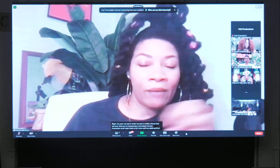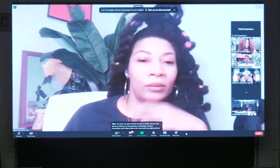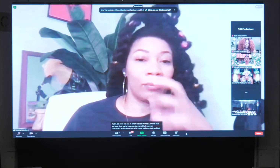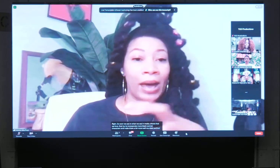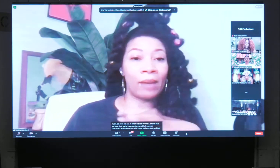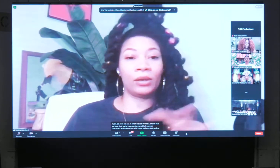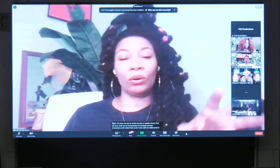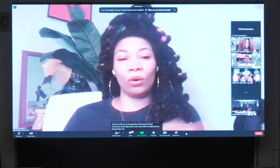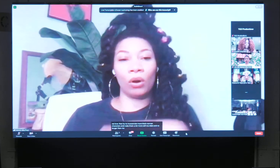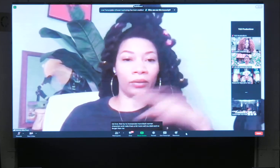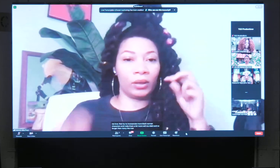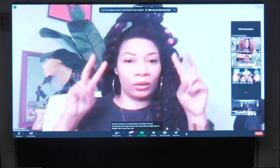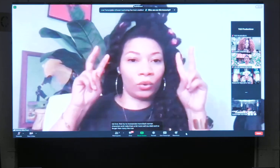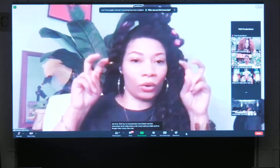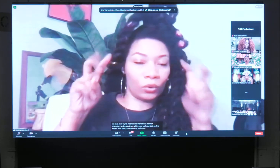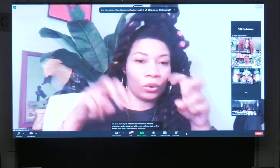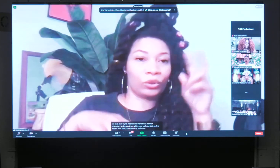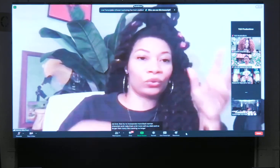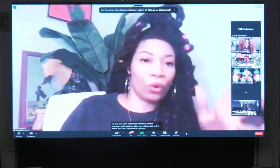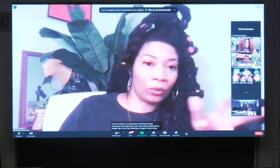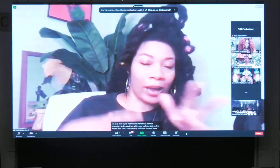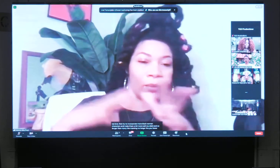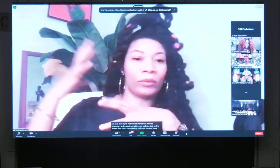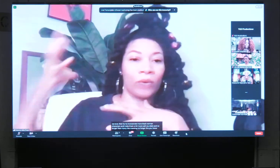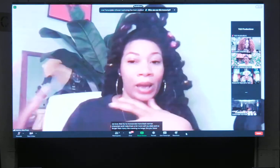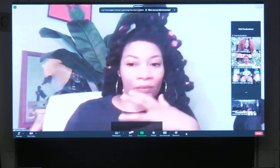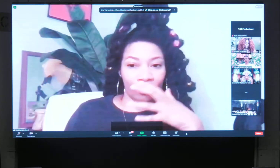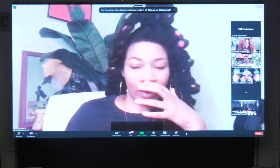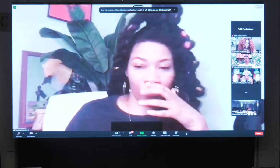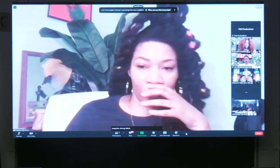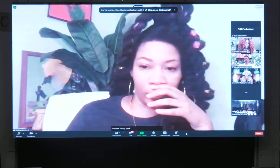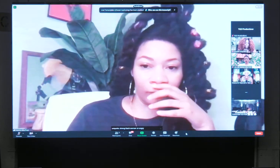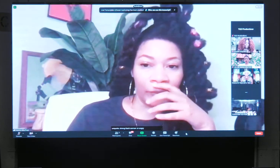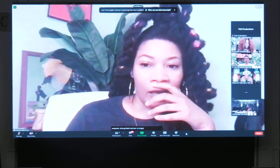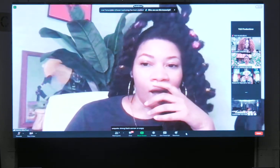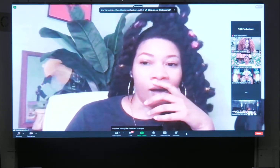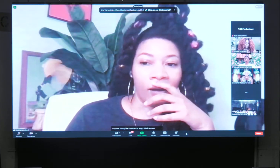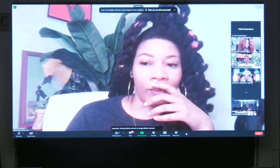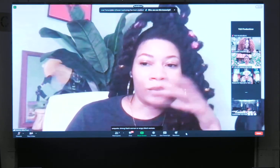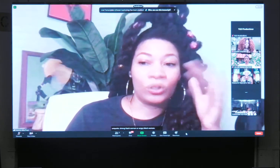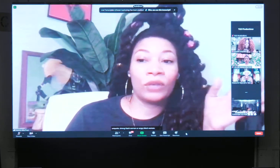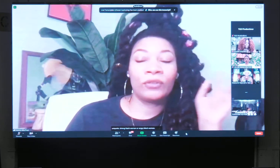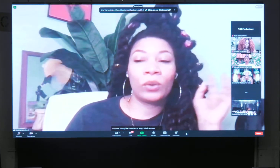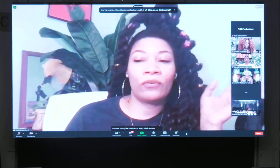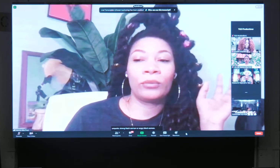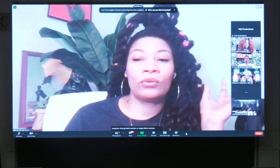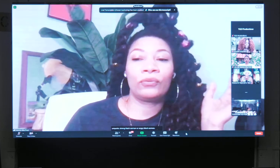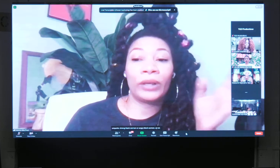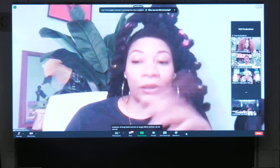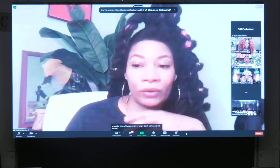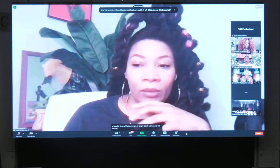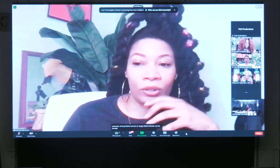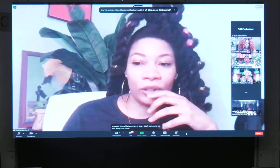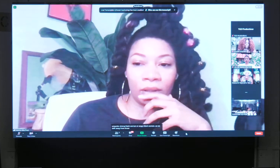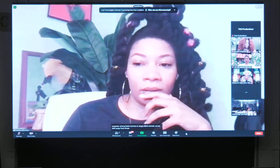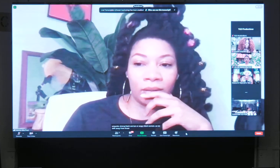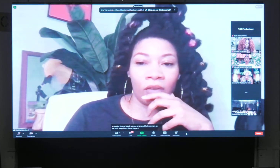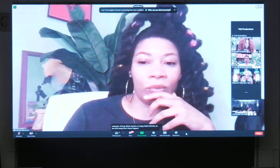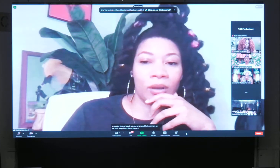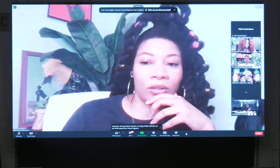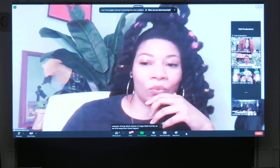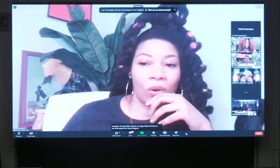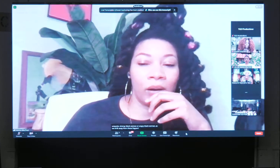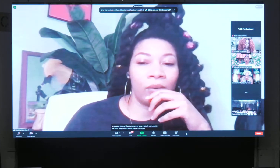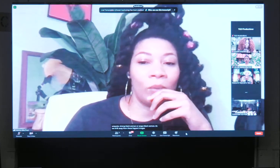the mammy, no longer the, you know, quote unquote strong Black woman or angry Black woman. As we shift away from those flagrant images